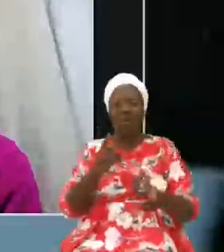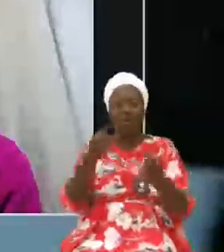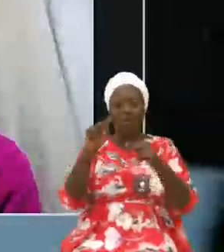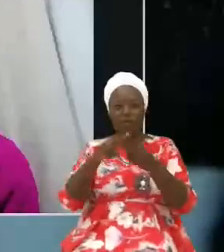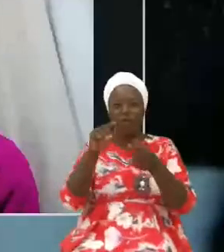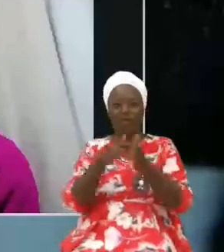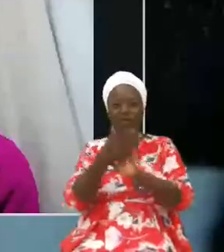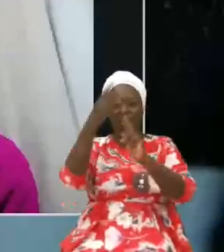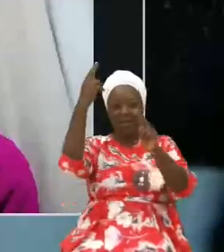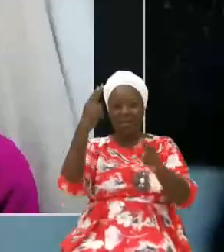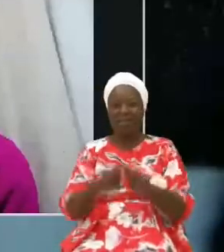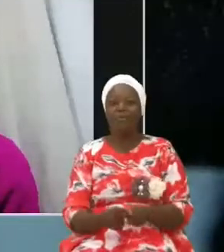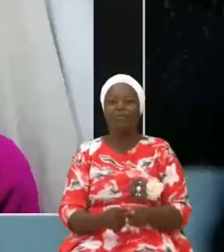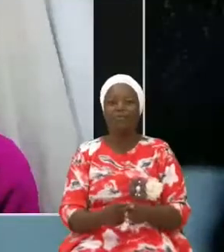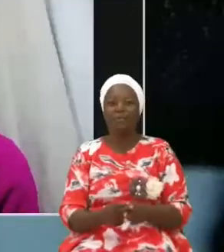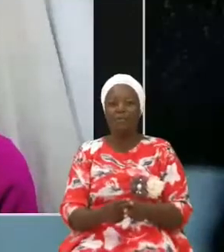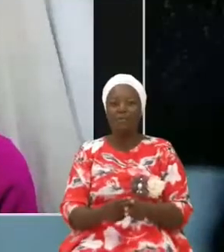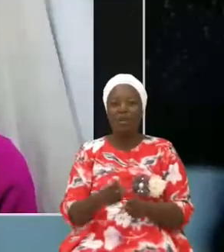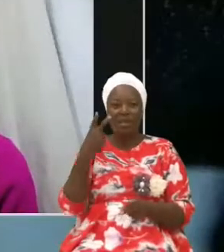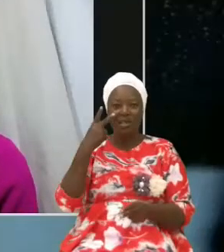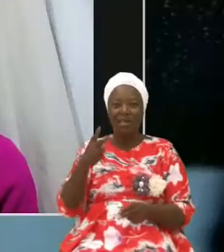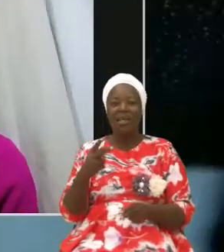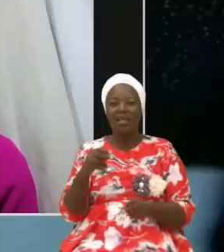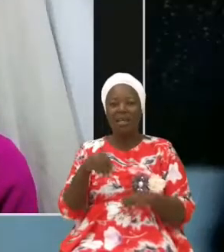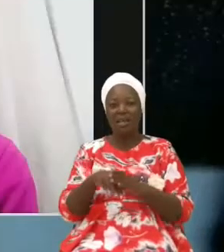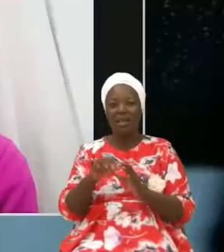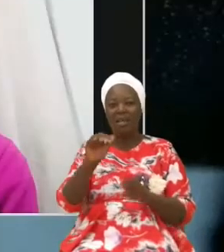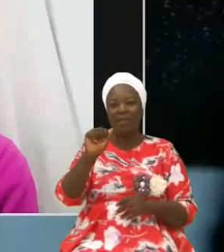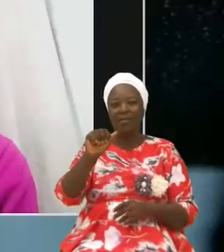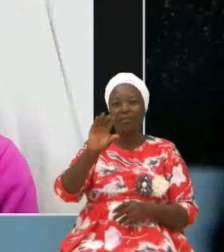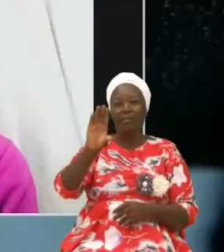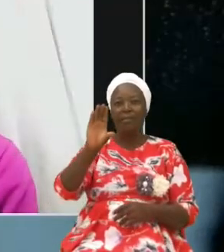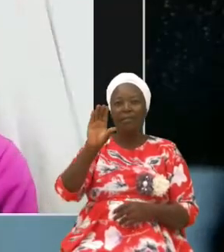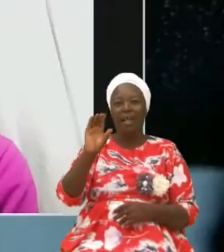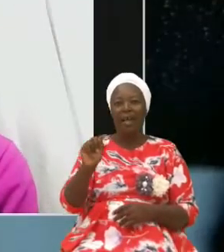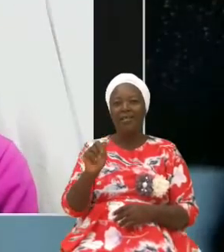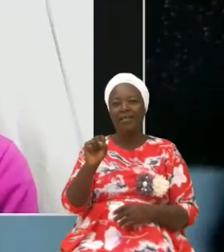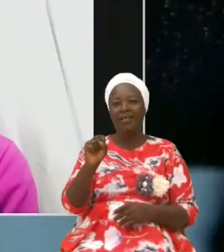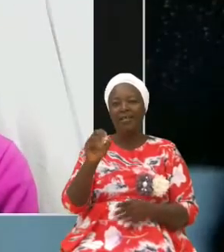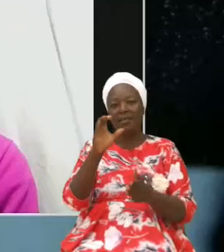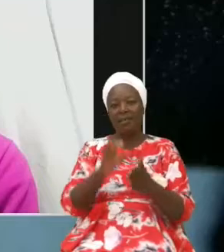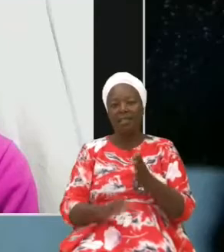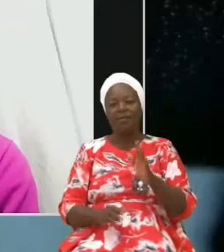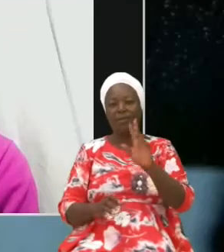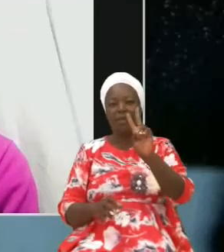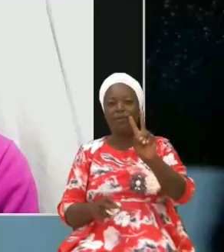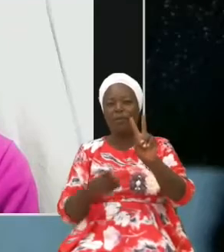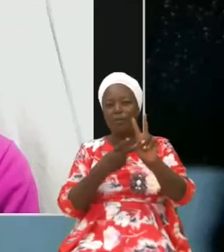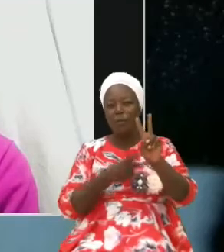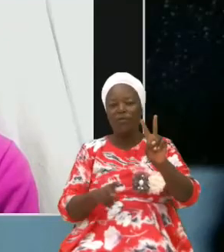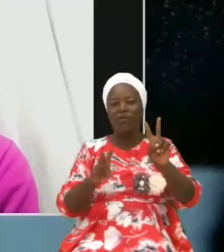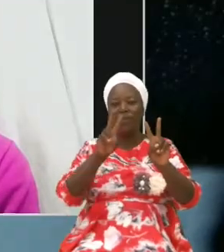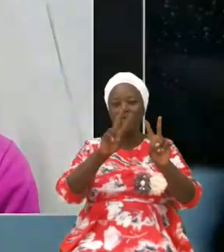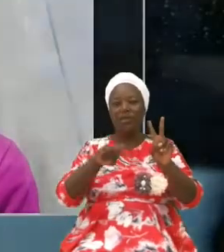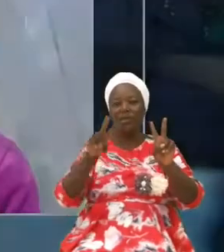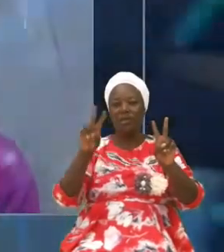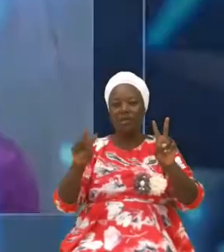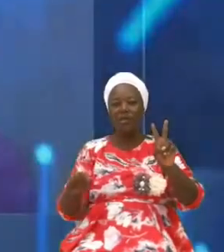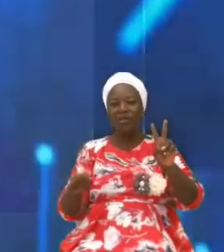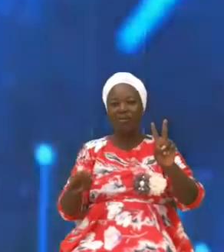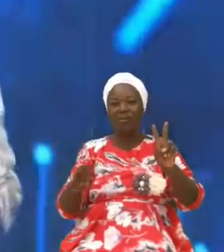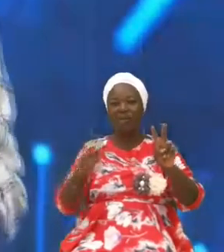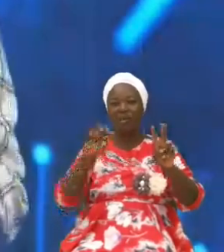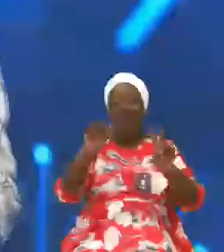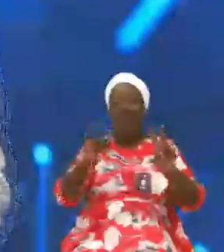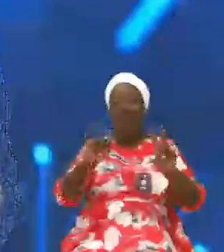of Jesus, wonders will come to you in Jesus' name. Look at Acts chapter 2. We're reading